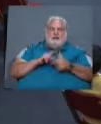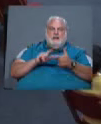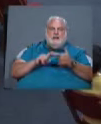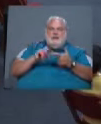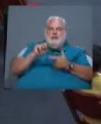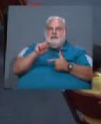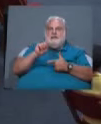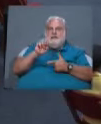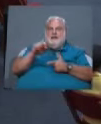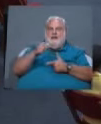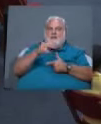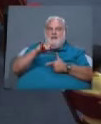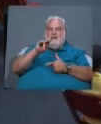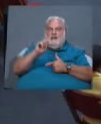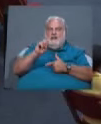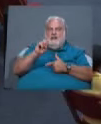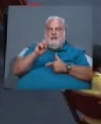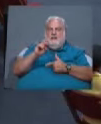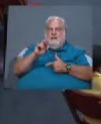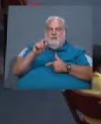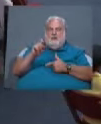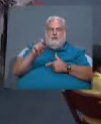Ricks Fields.